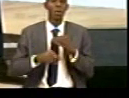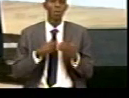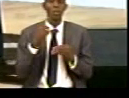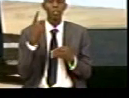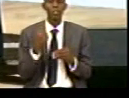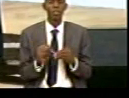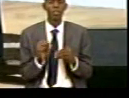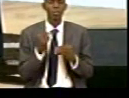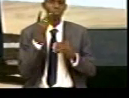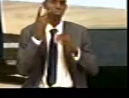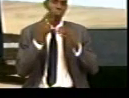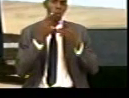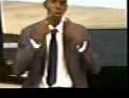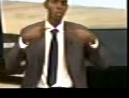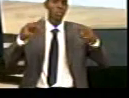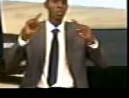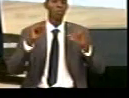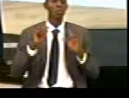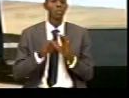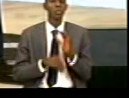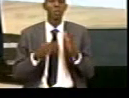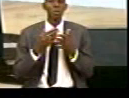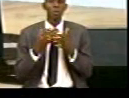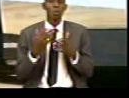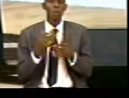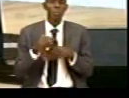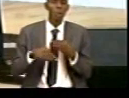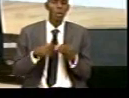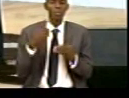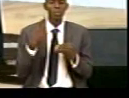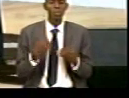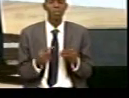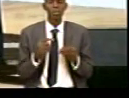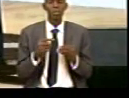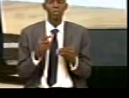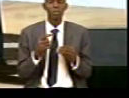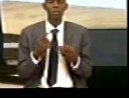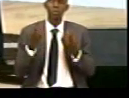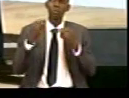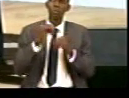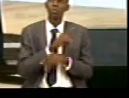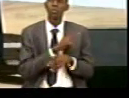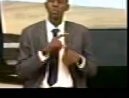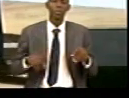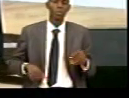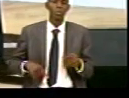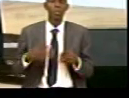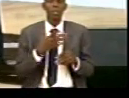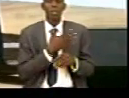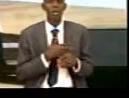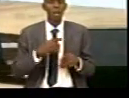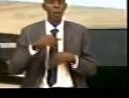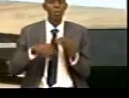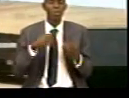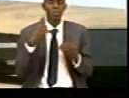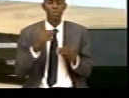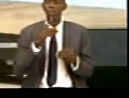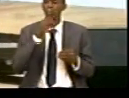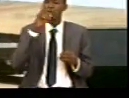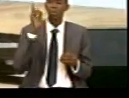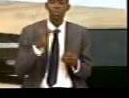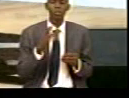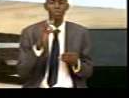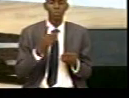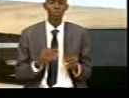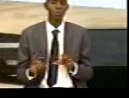proclamation, about the promise of the rapture, and about the sure performance of the rapture, they